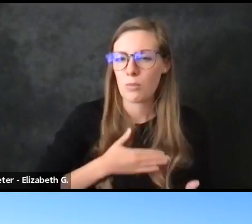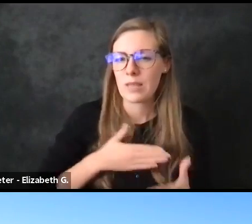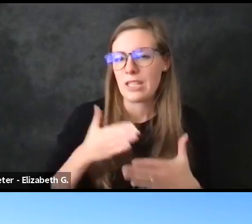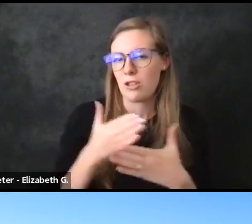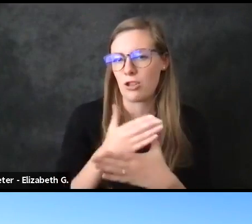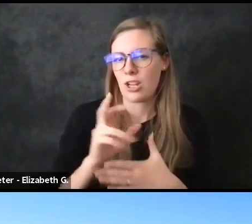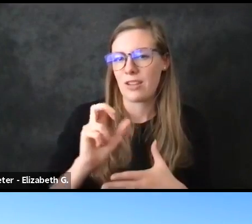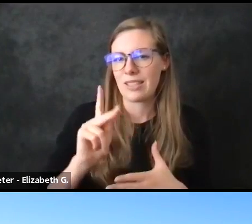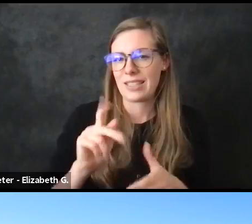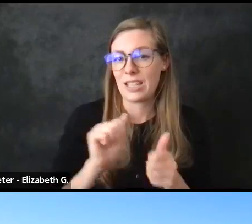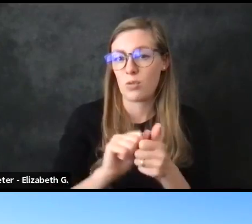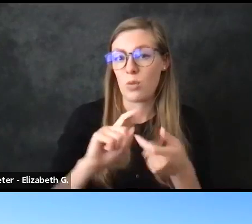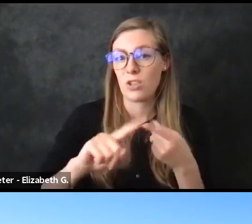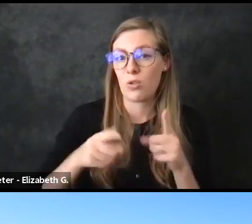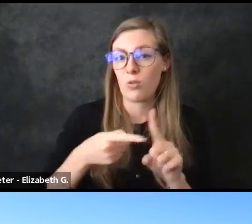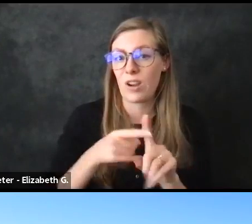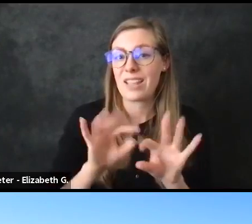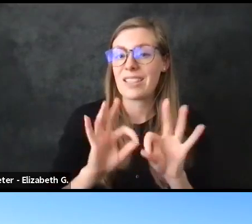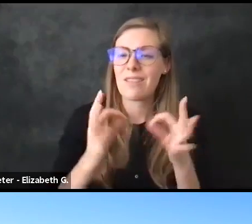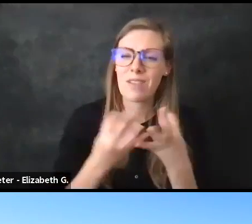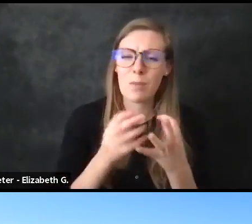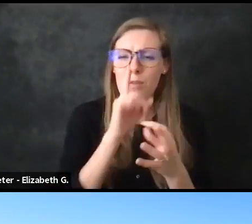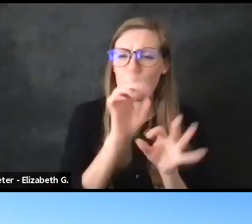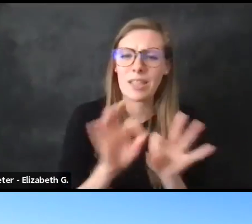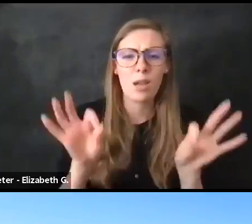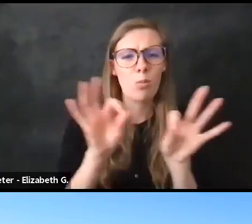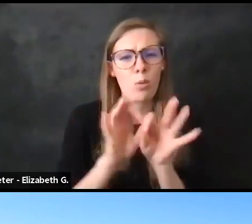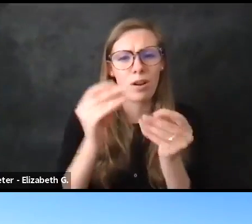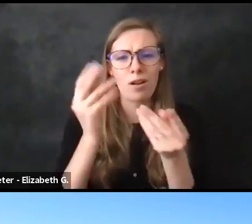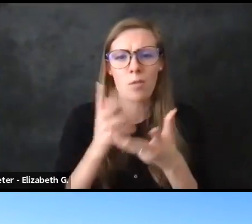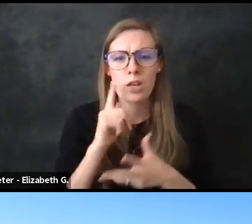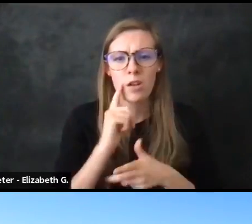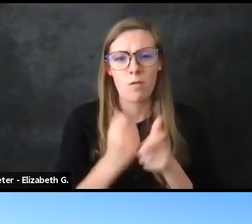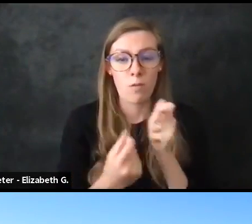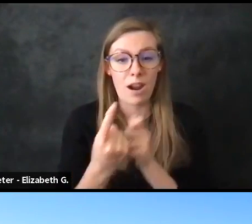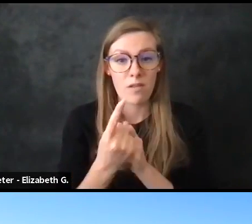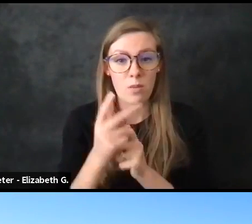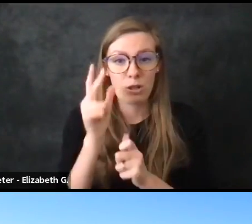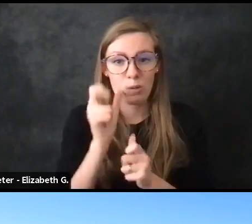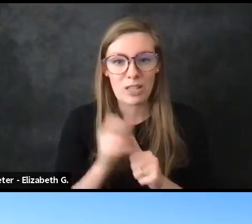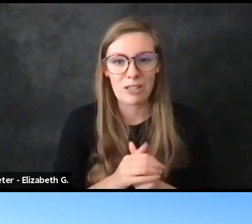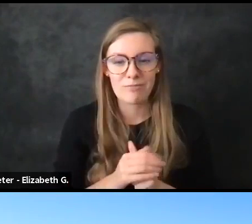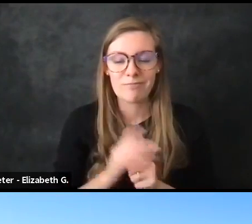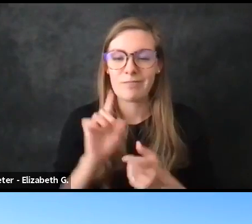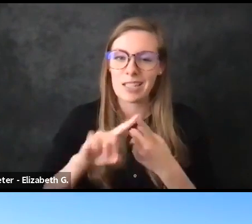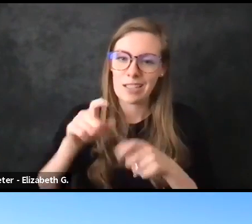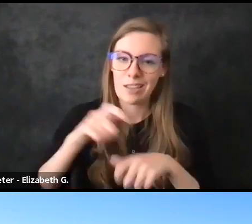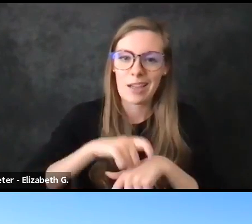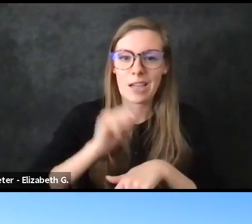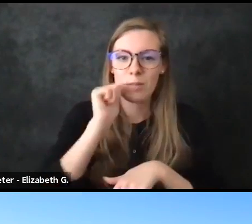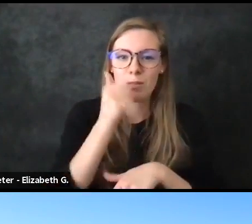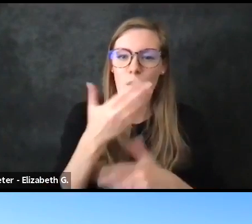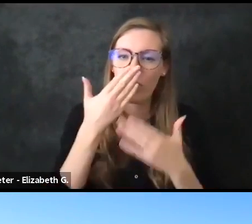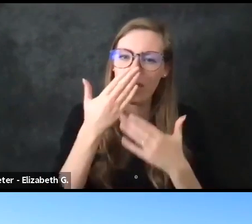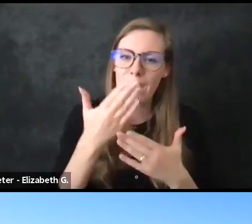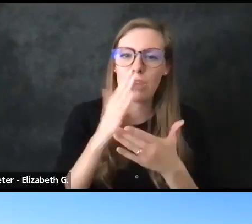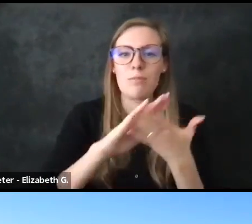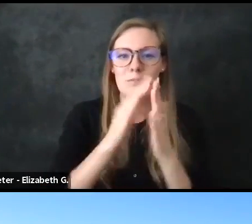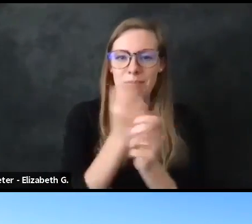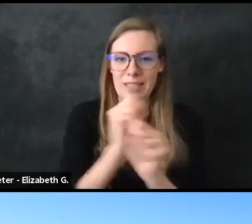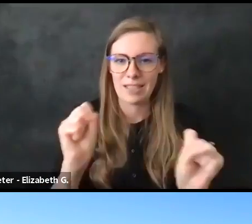with your friends and family. This is important information for everyone to hear. Until then, thank you all and be safe.